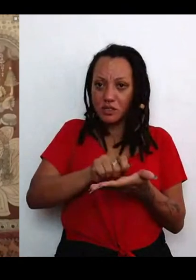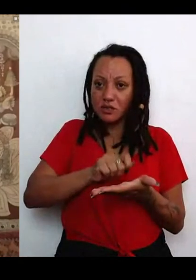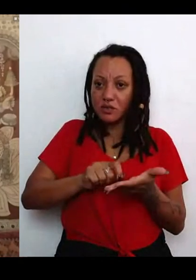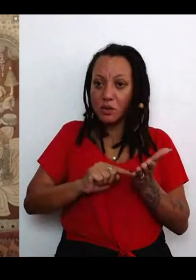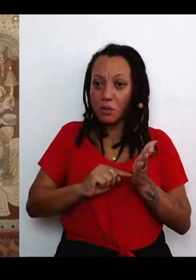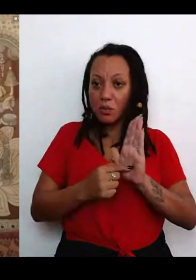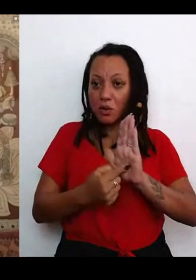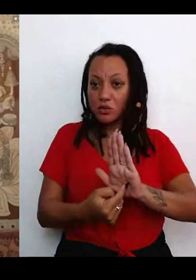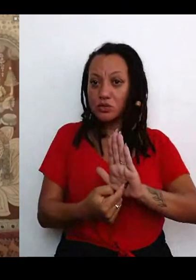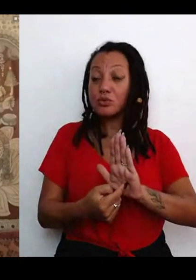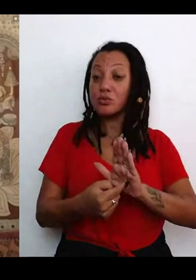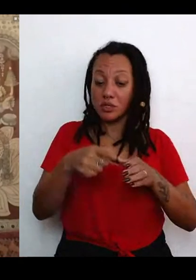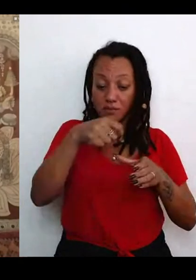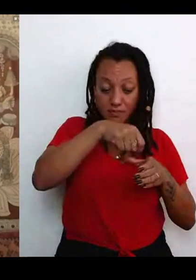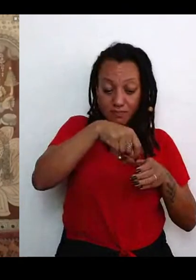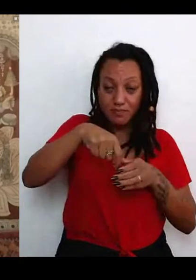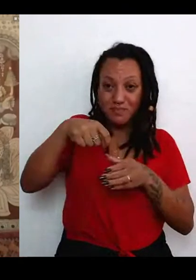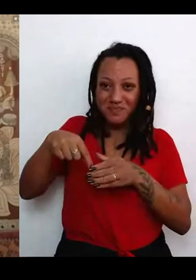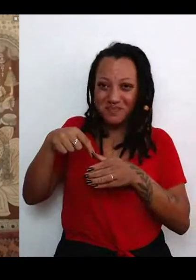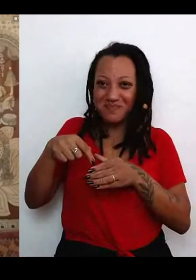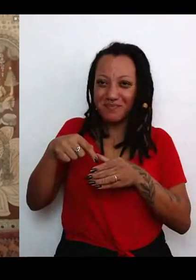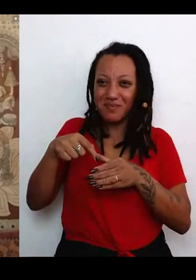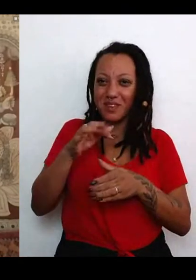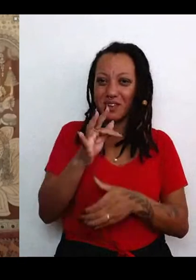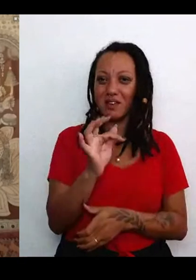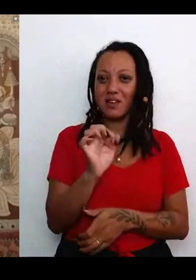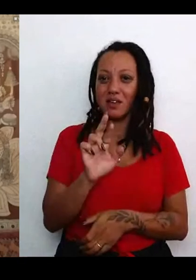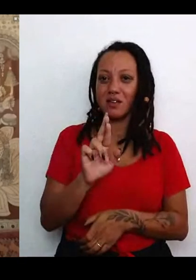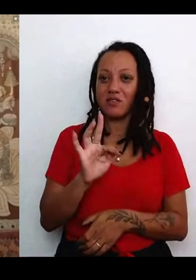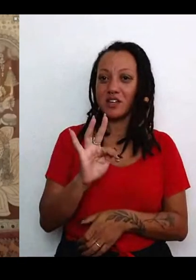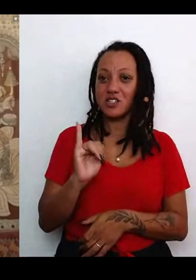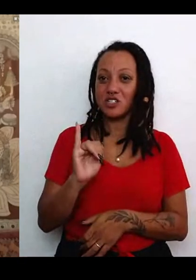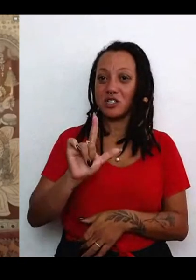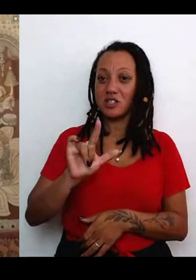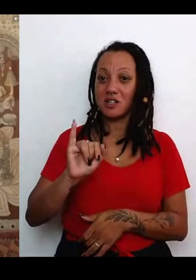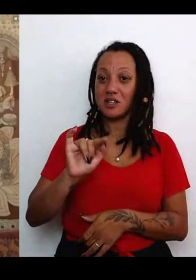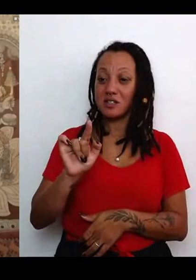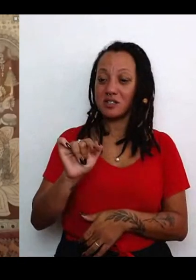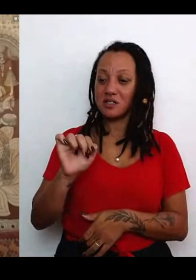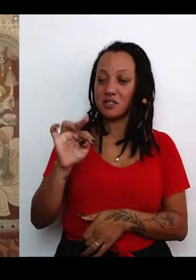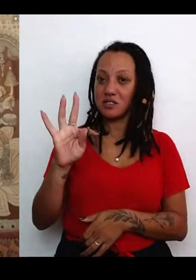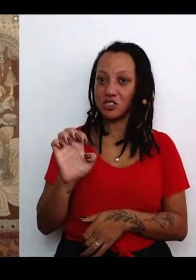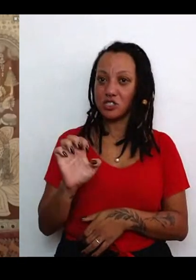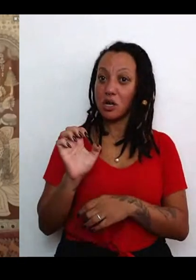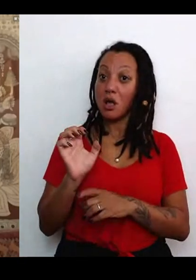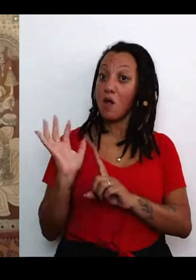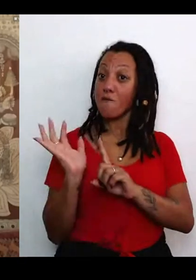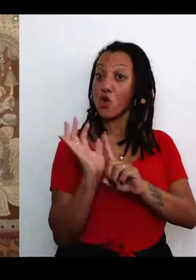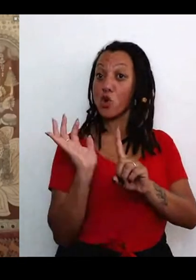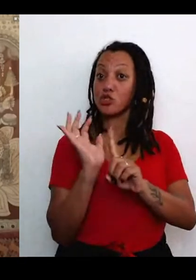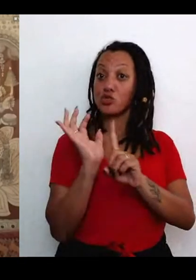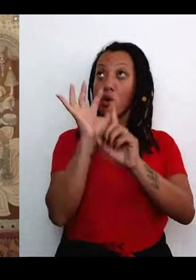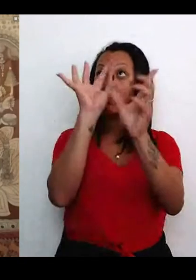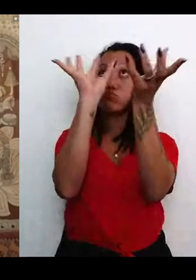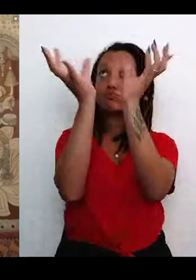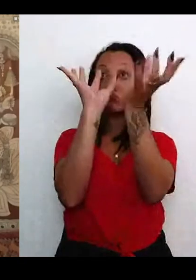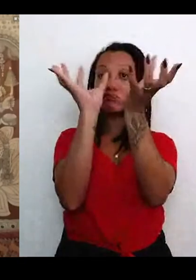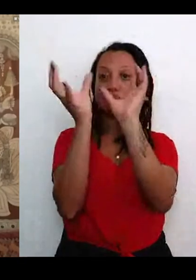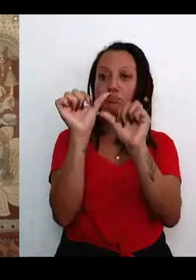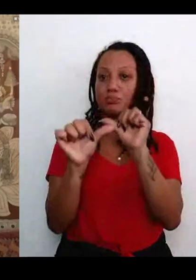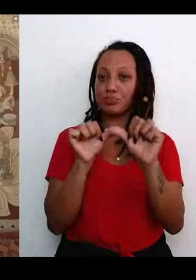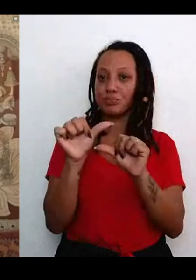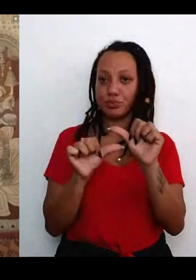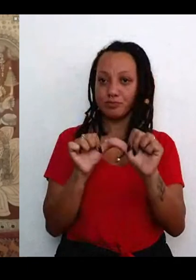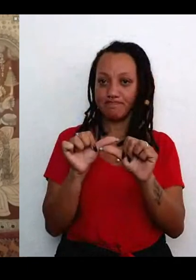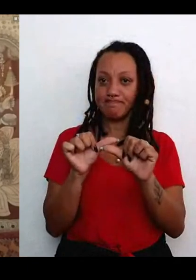the nitrous oxide they emit is 300 times more damaging to the climate than carbon dioxide